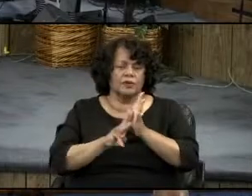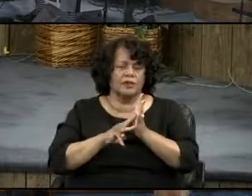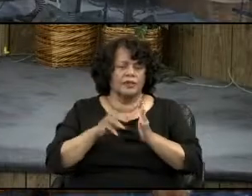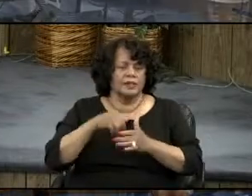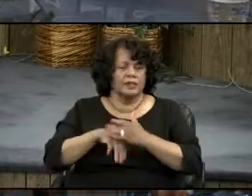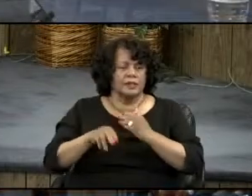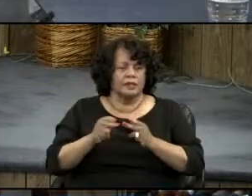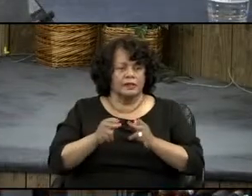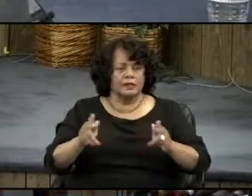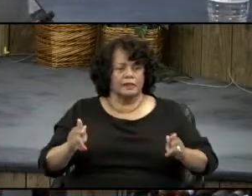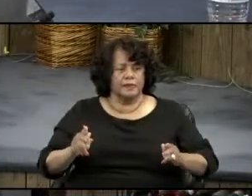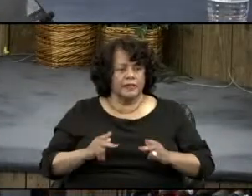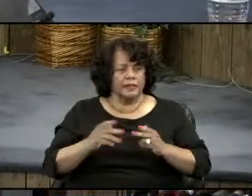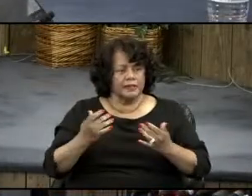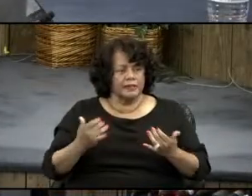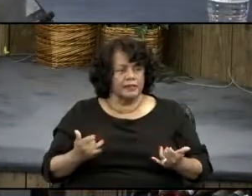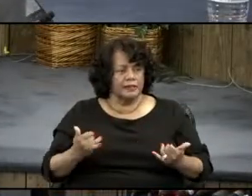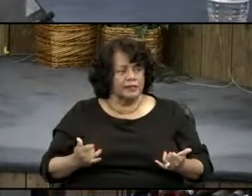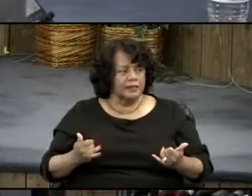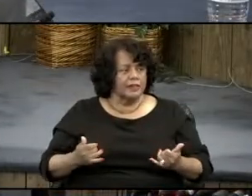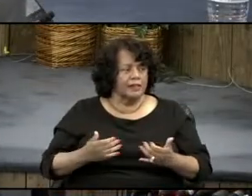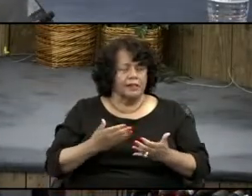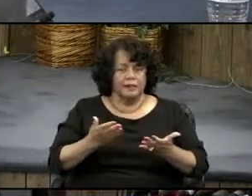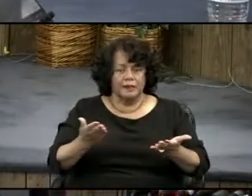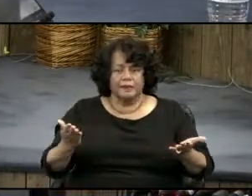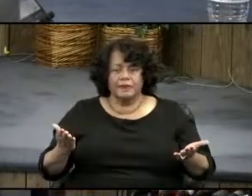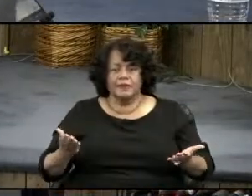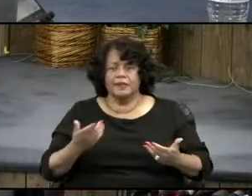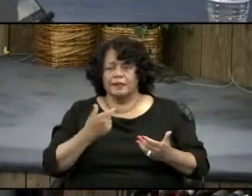Lord in this presence, yes.